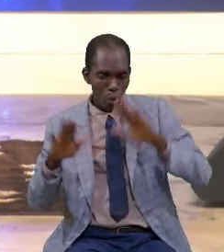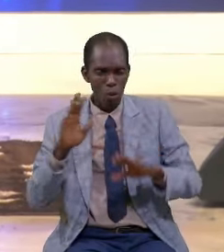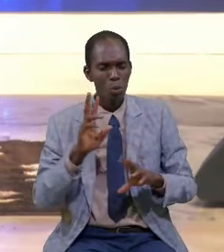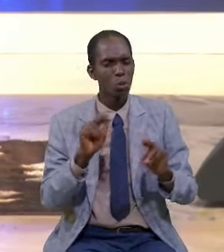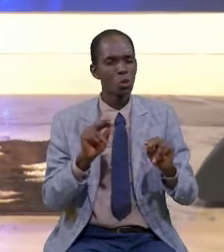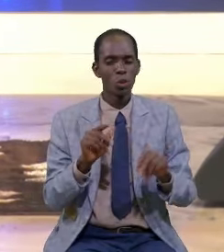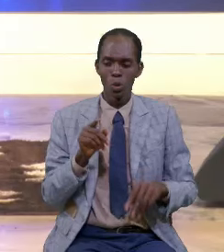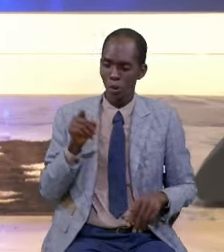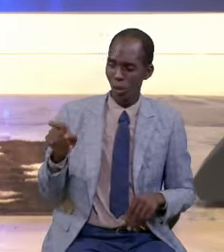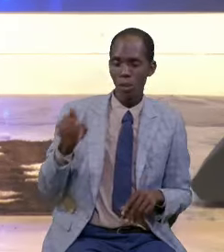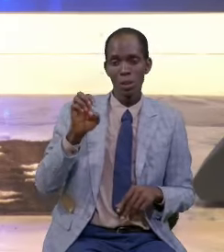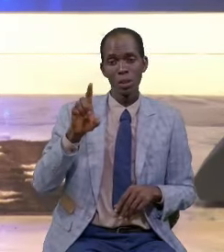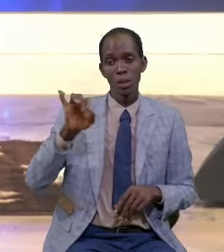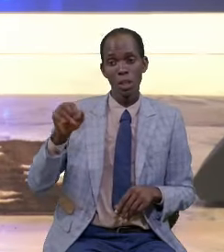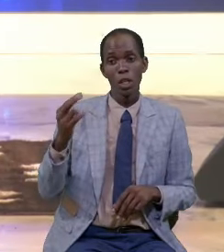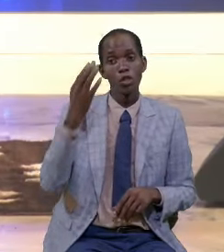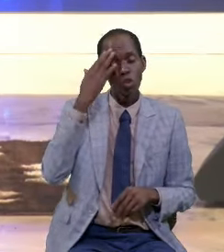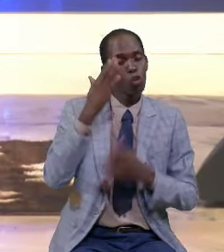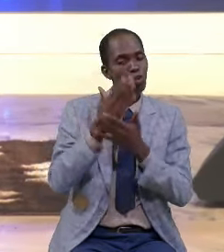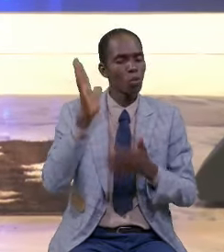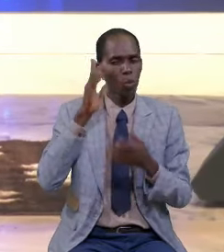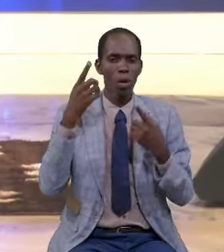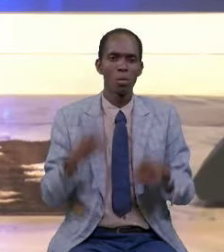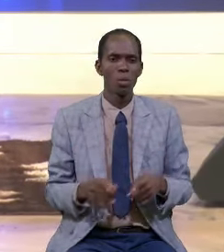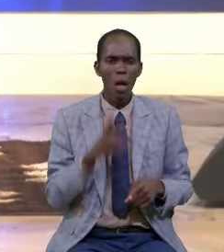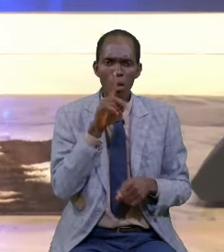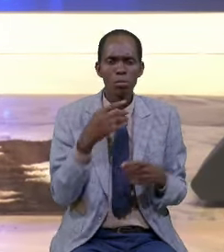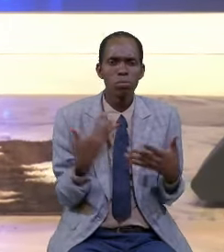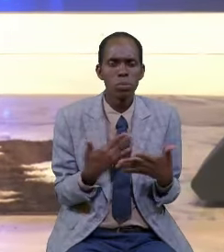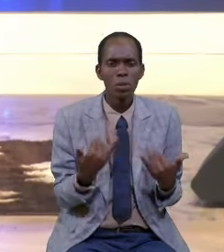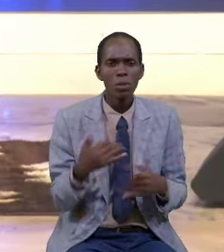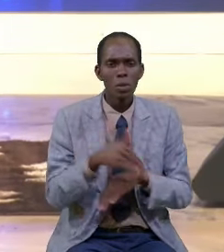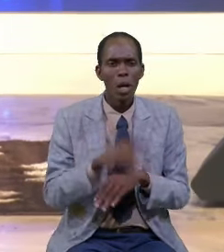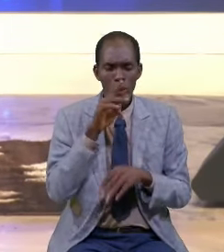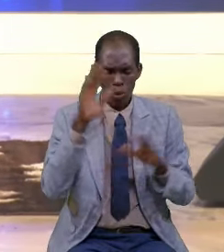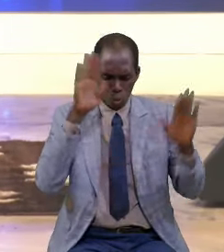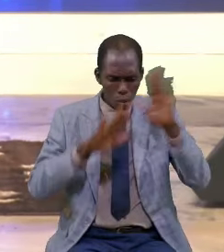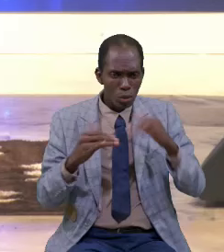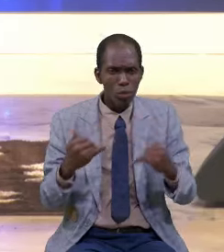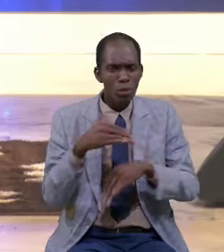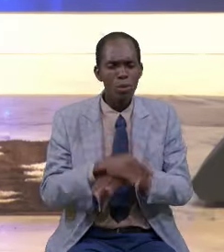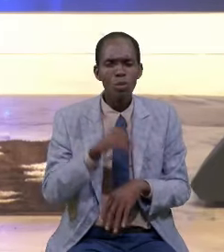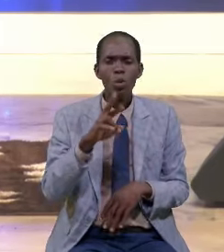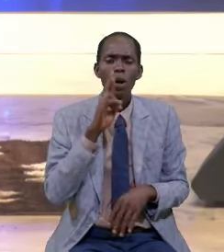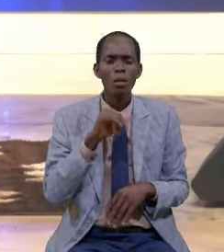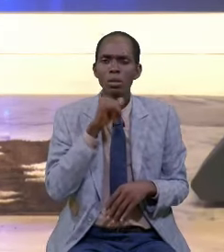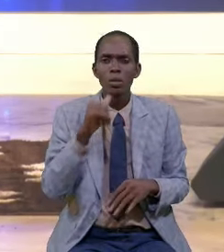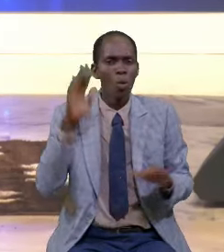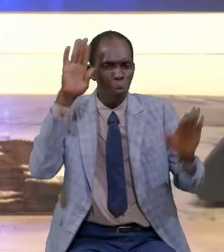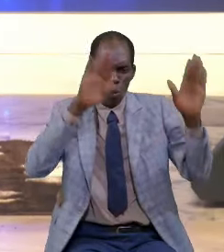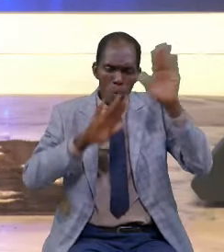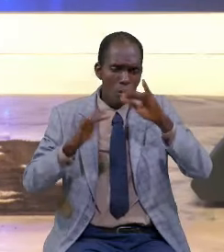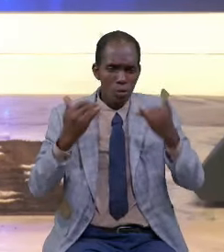to happen. You are not fretting tonight. You are not worried tonight. You are not anxious tonight. You